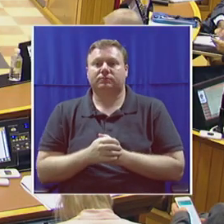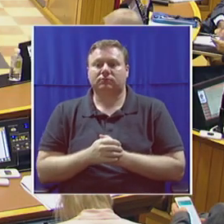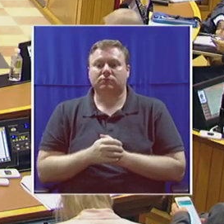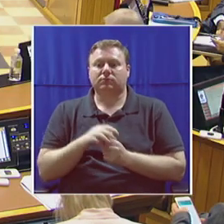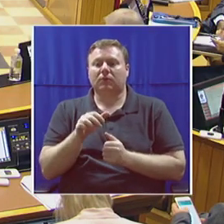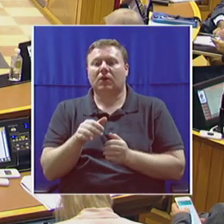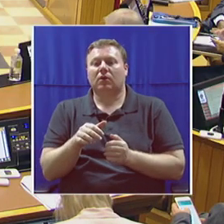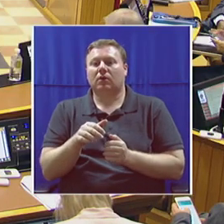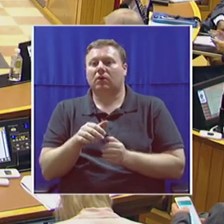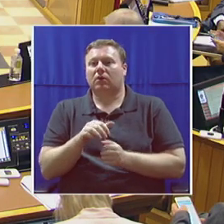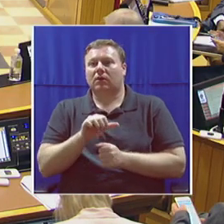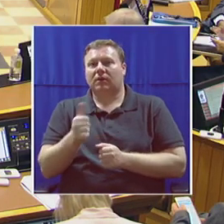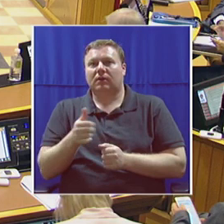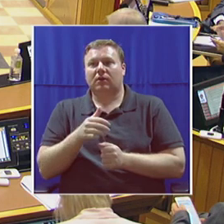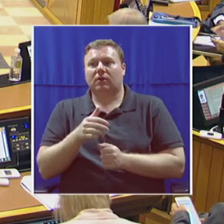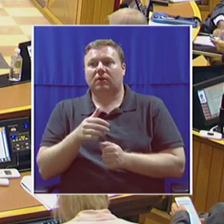asked by The Honorable